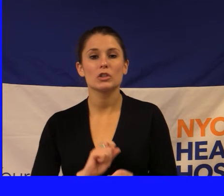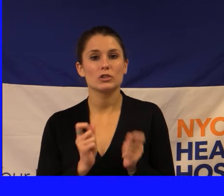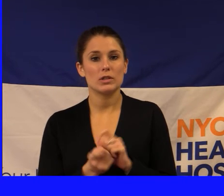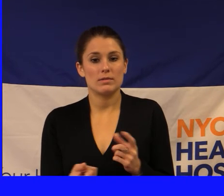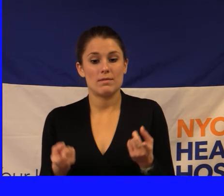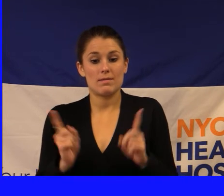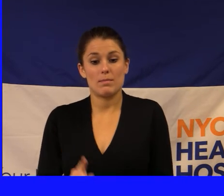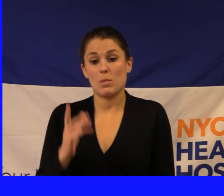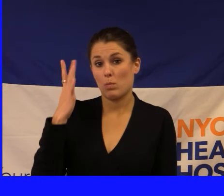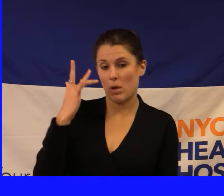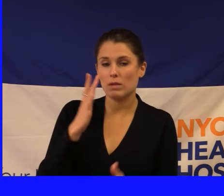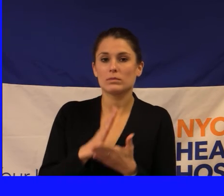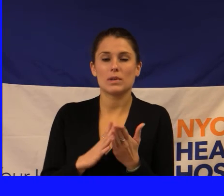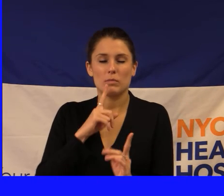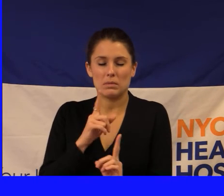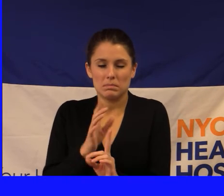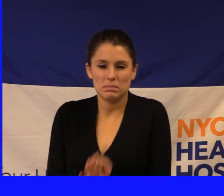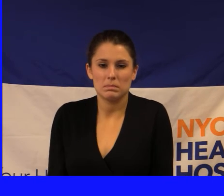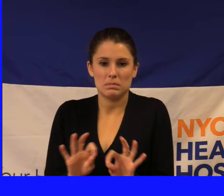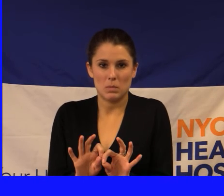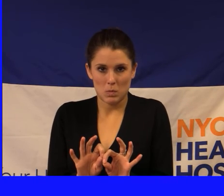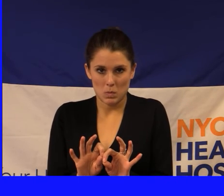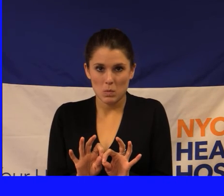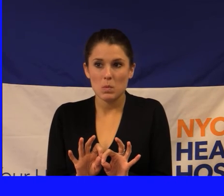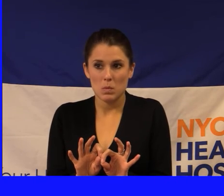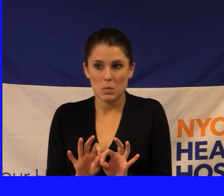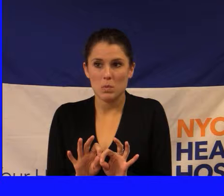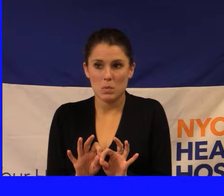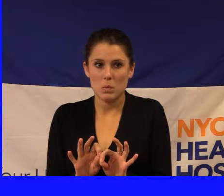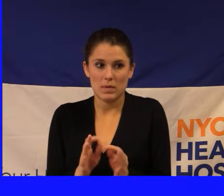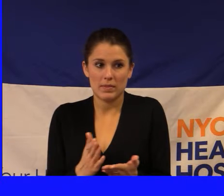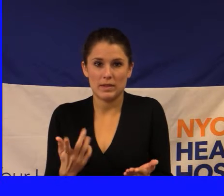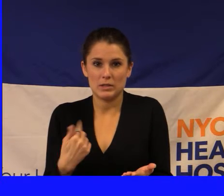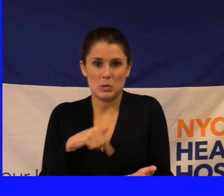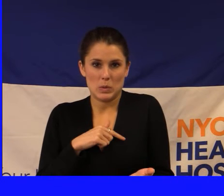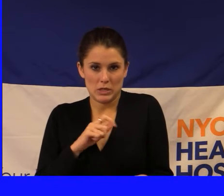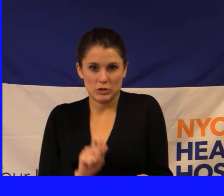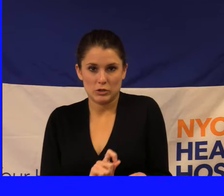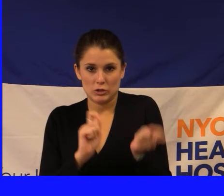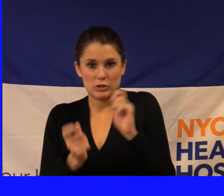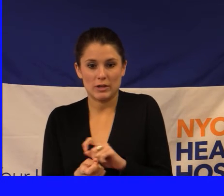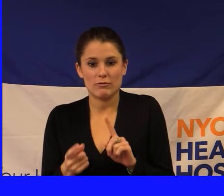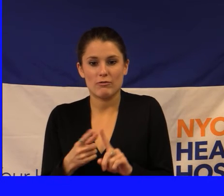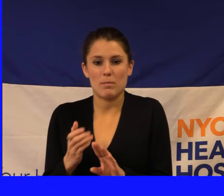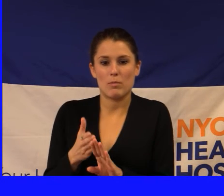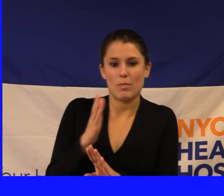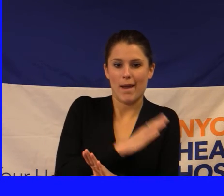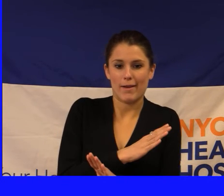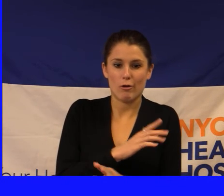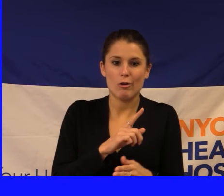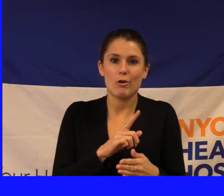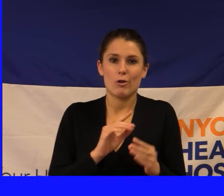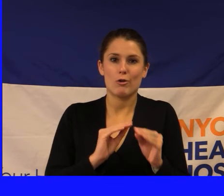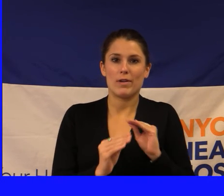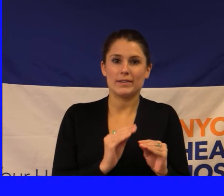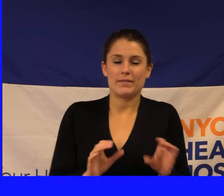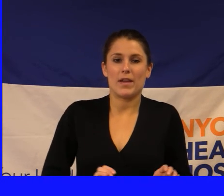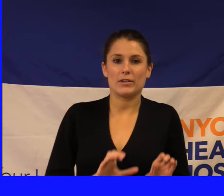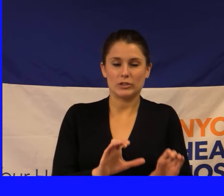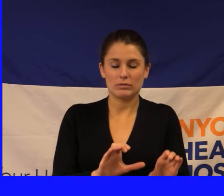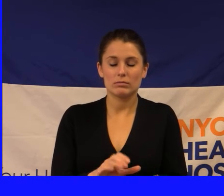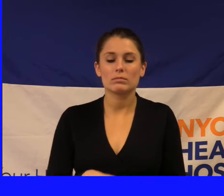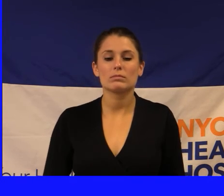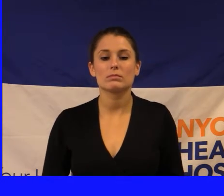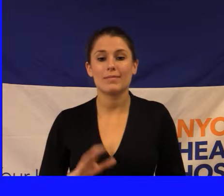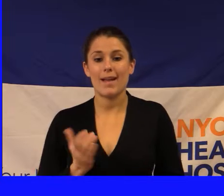some key interventions we take to address a prior corrective action plan. Overall, our patient and